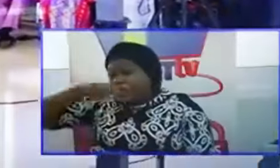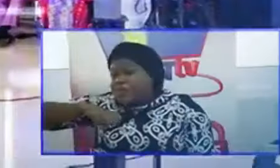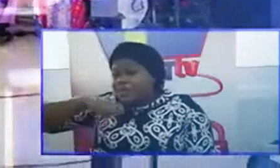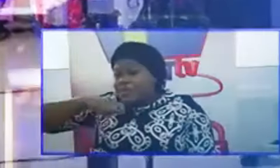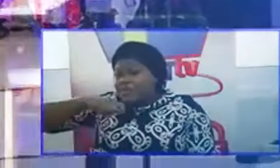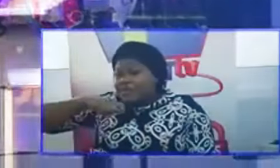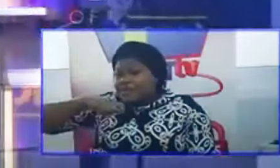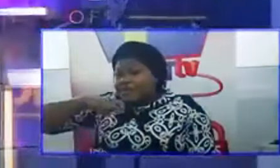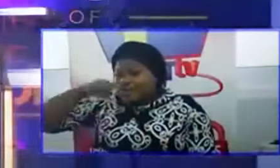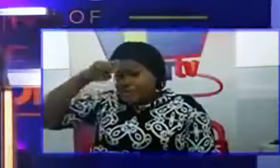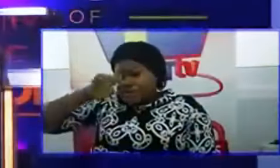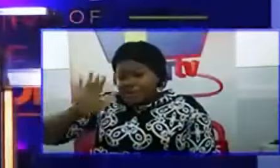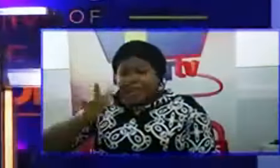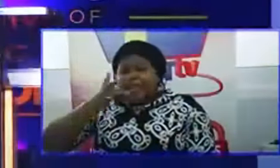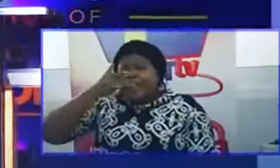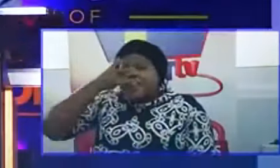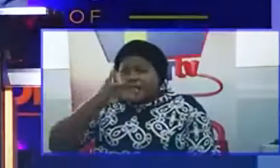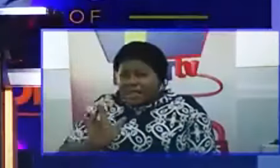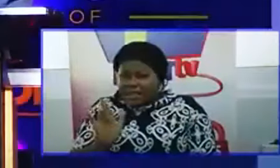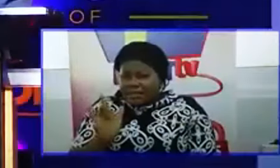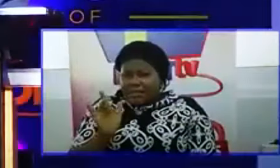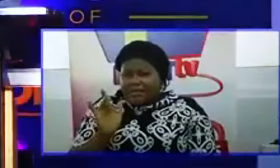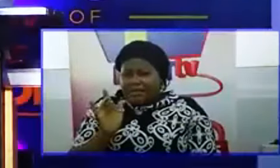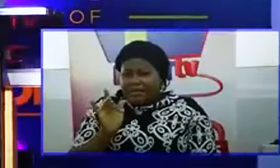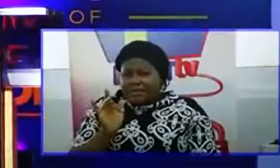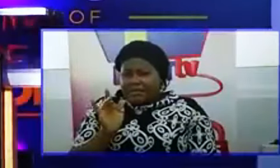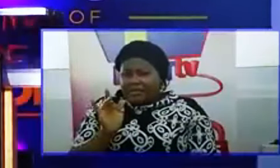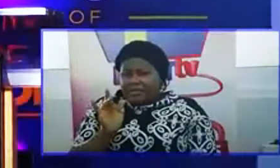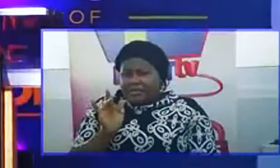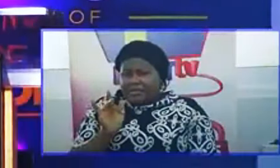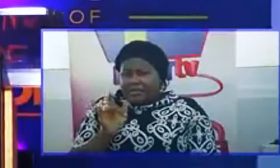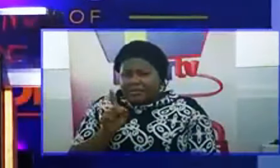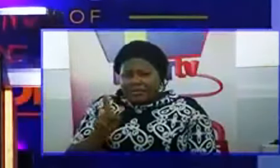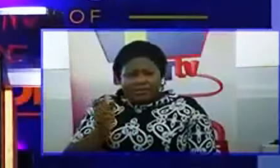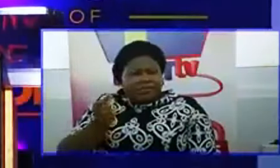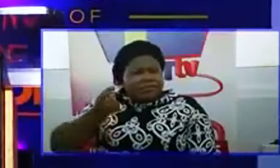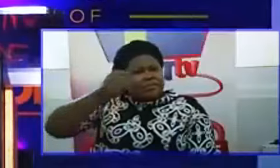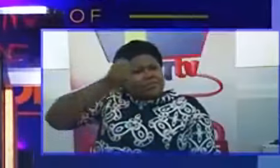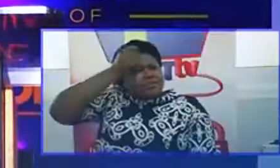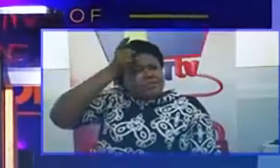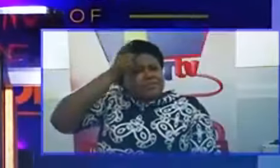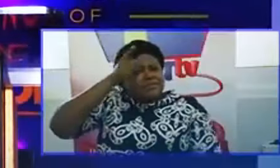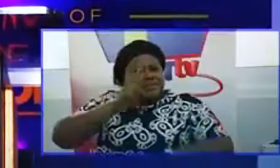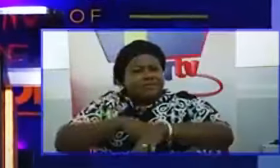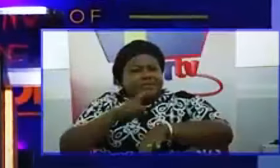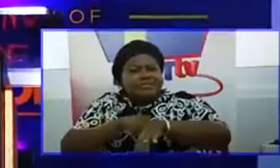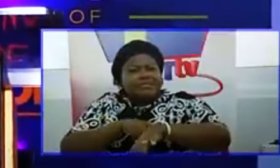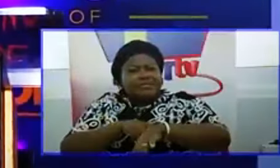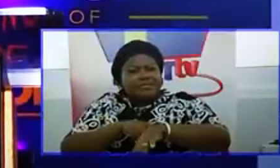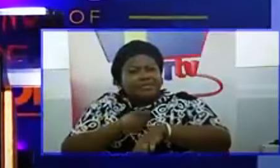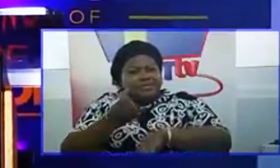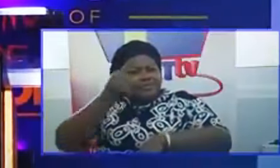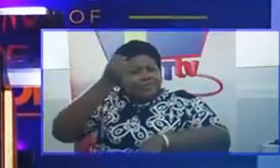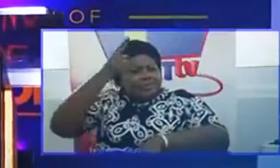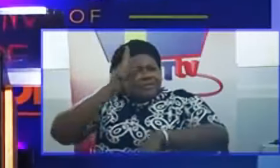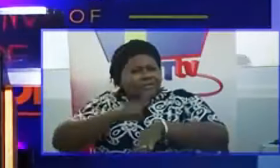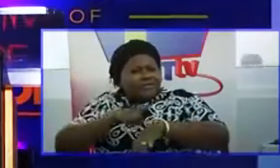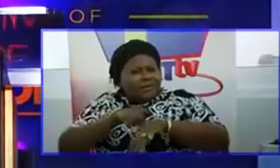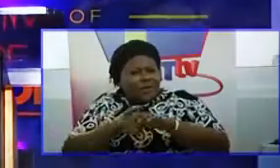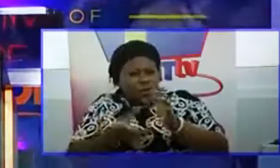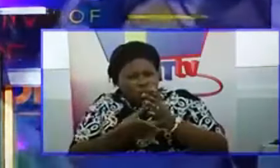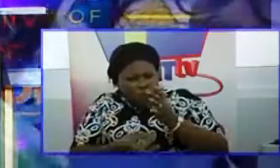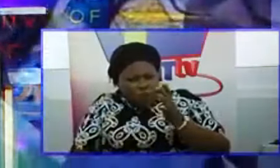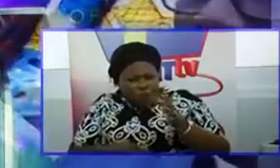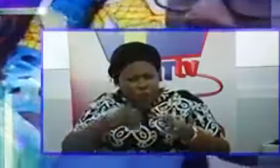The advantage was that they understood time and they took extra oil. The